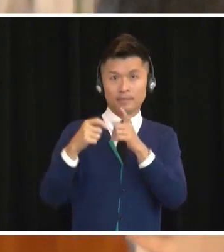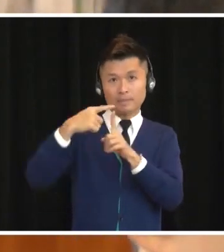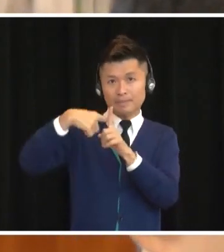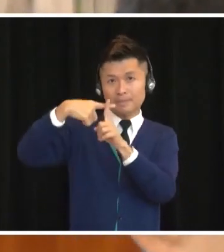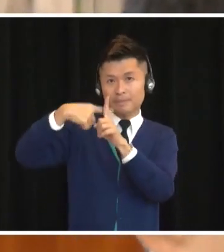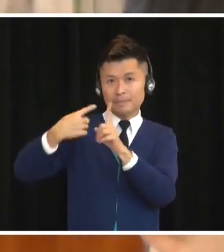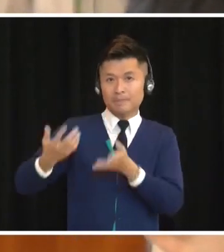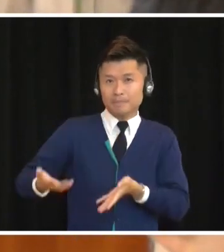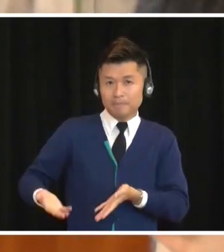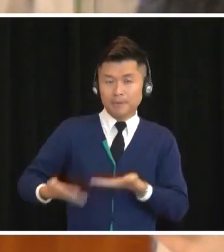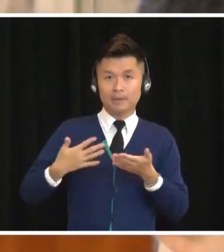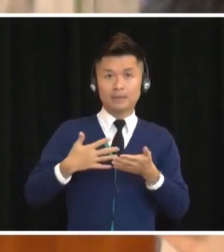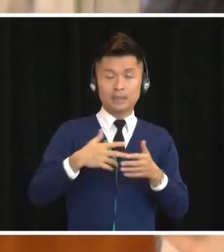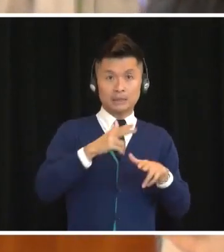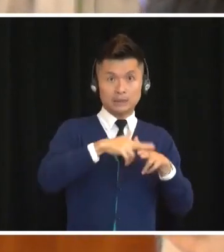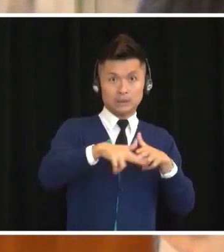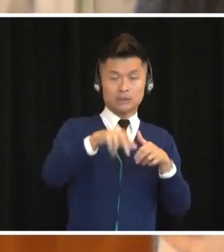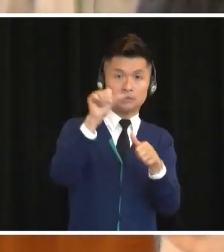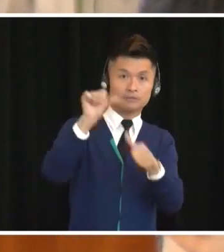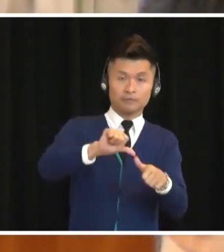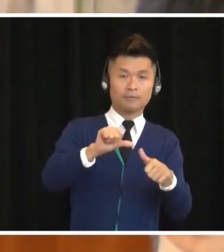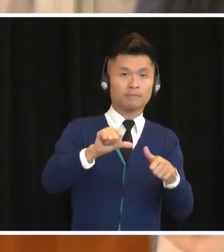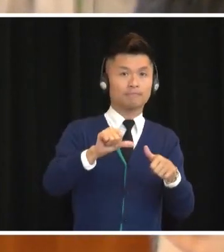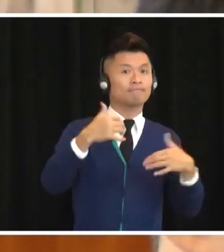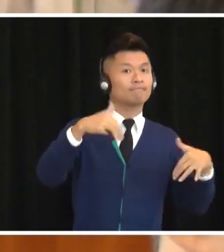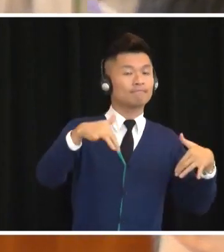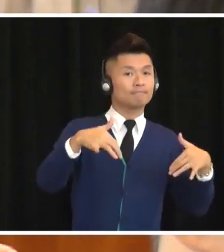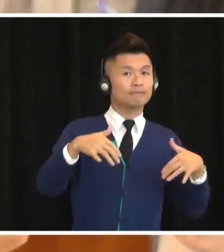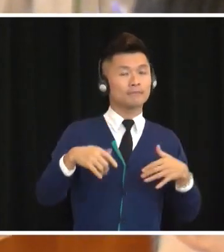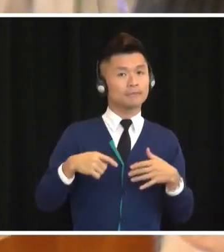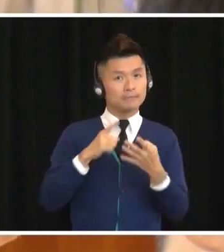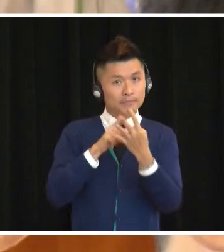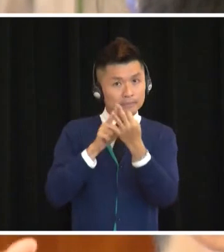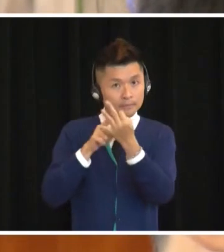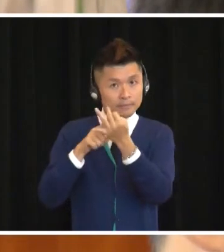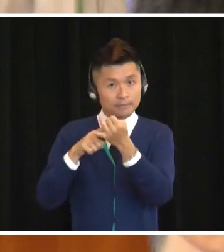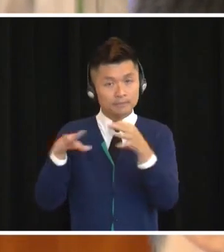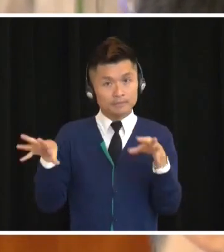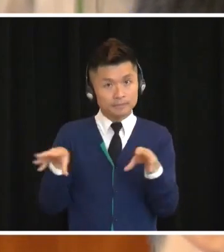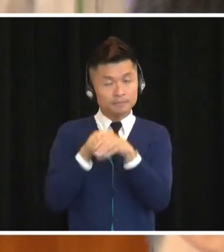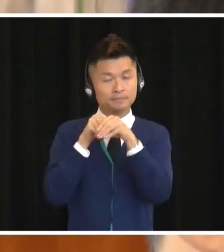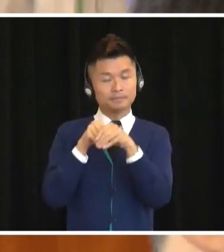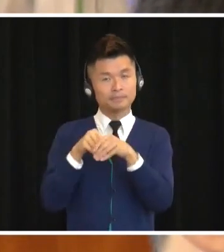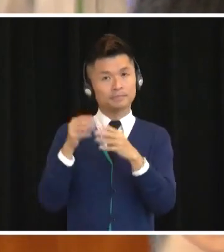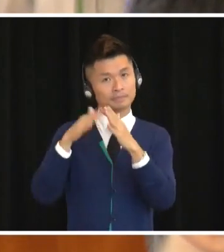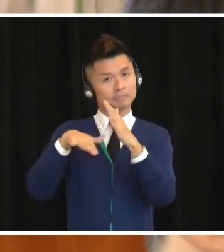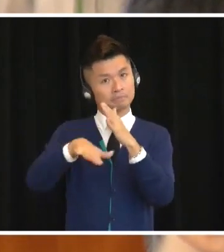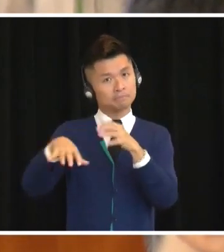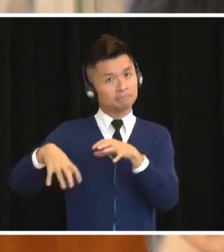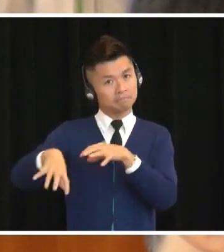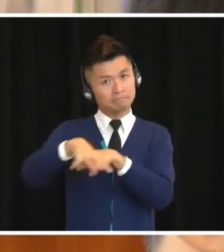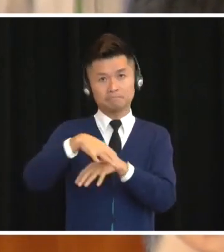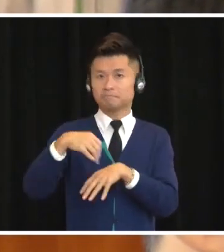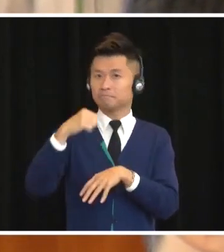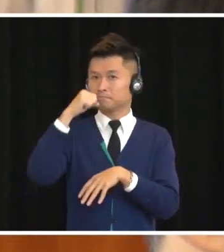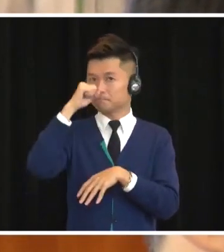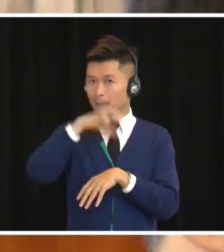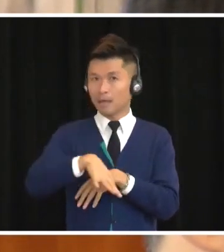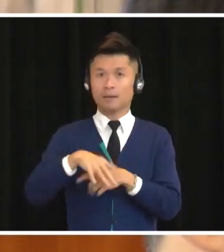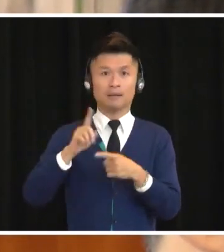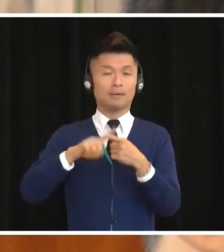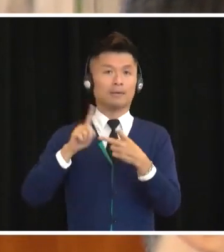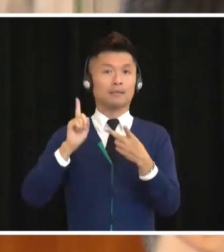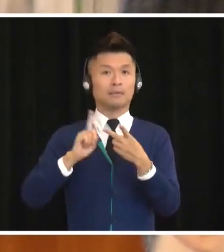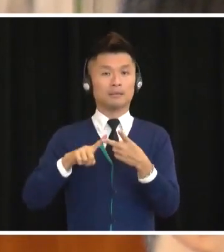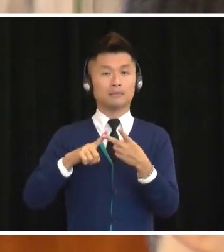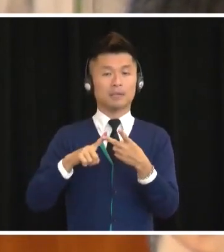if the juvenile and his friends did drugs, none of this really